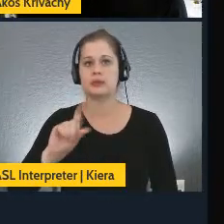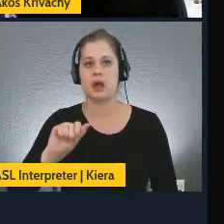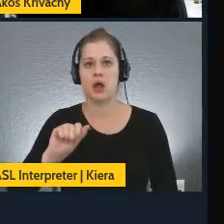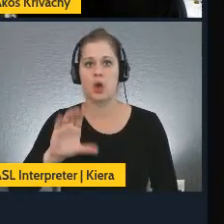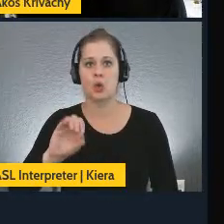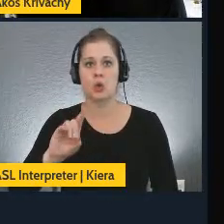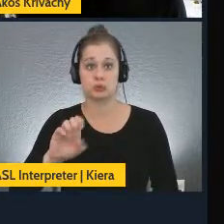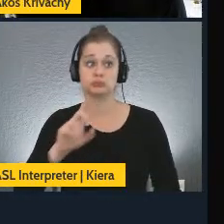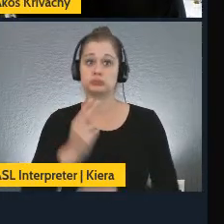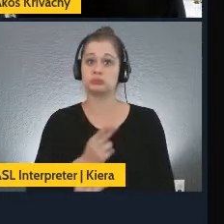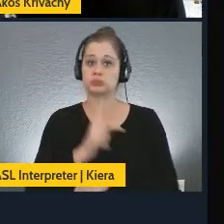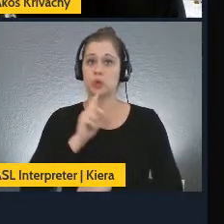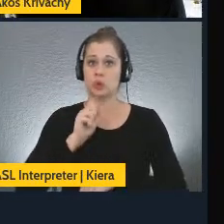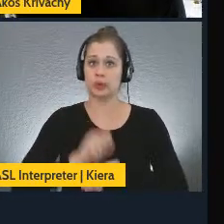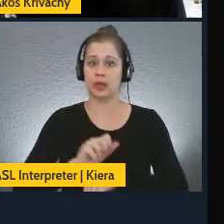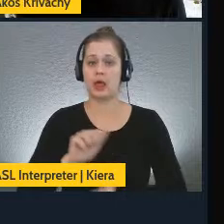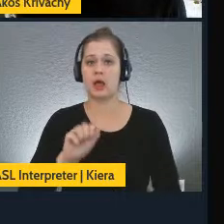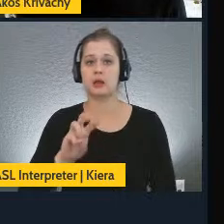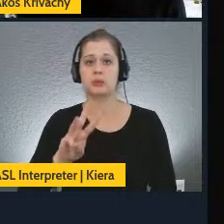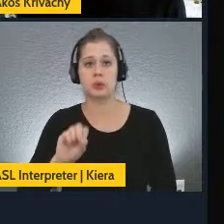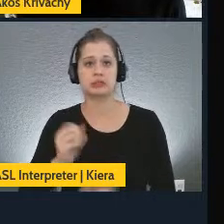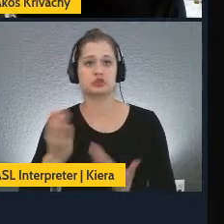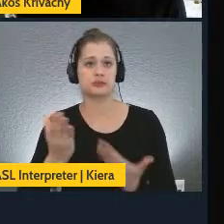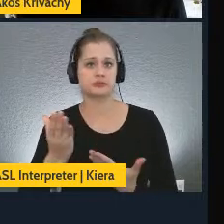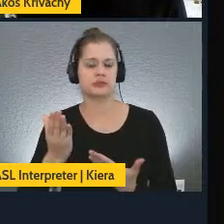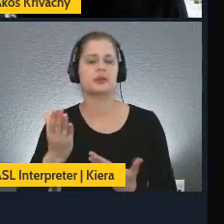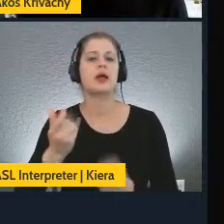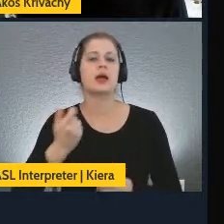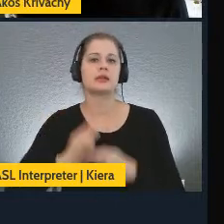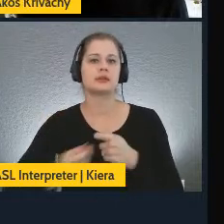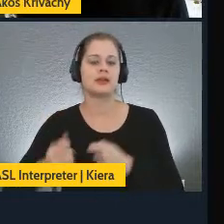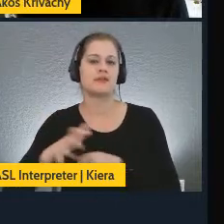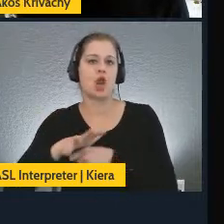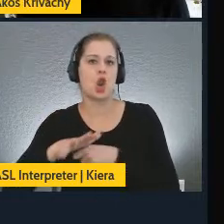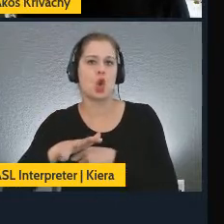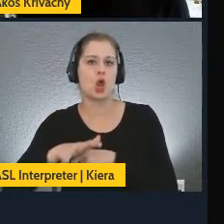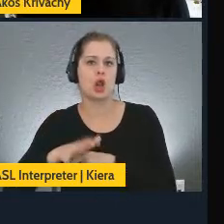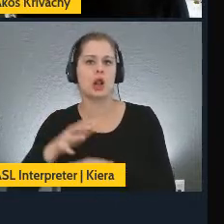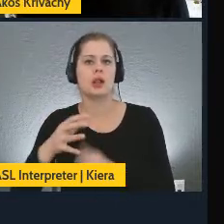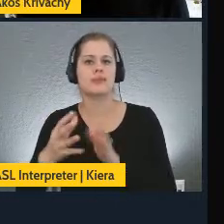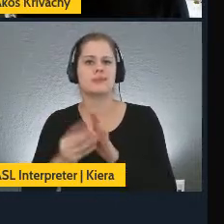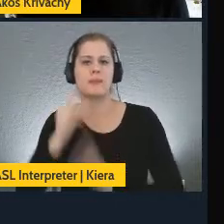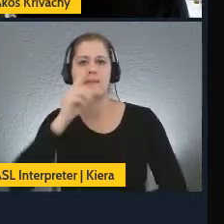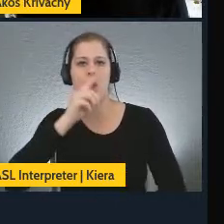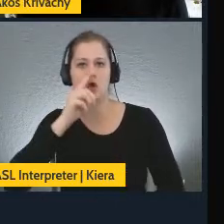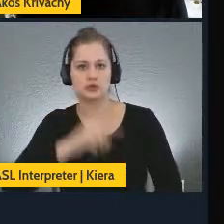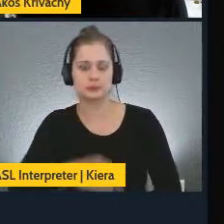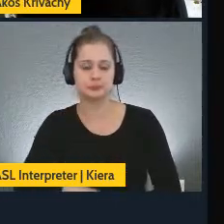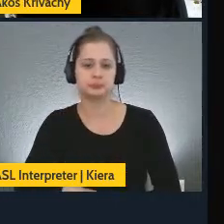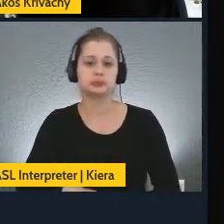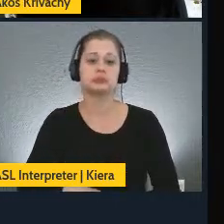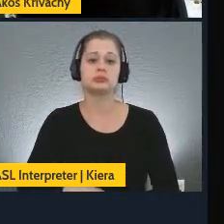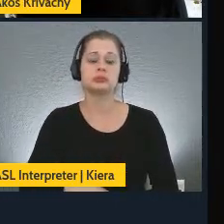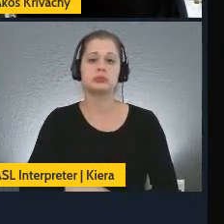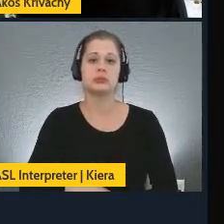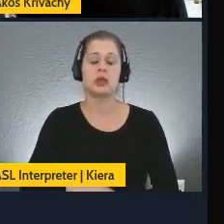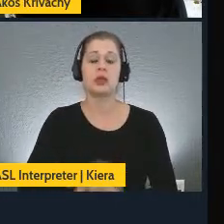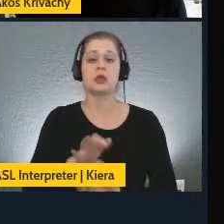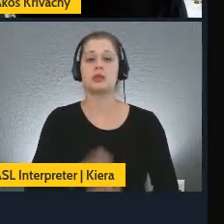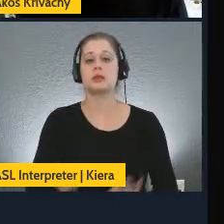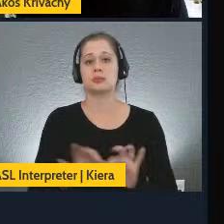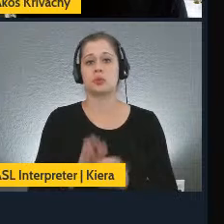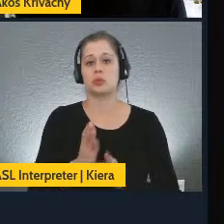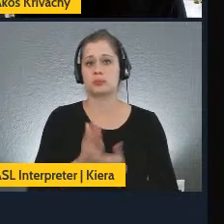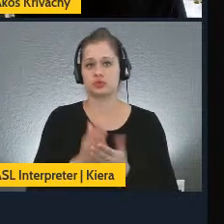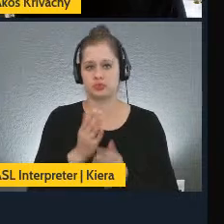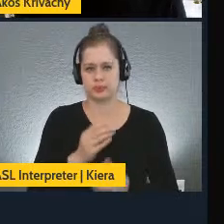AWS services rather than local emulations or mocks. And the important part to remember here is that